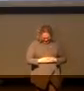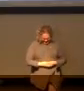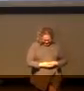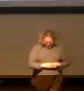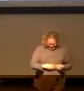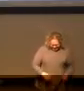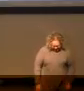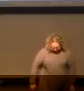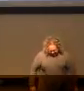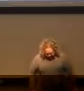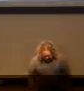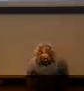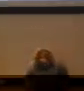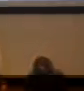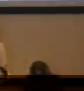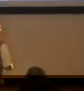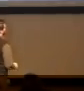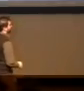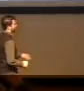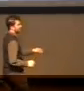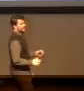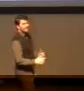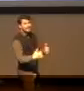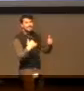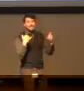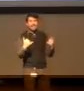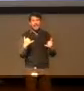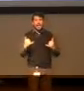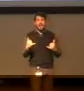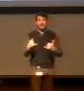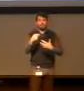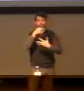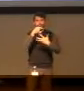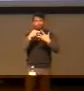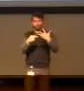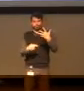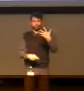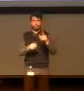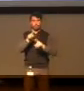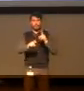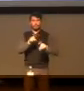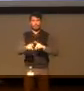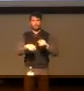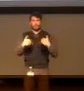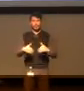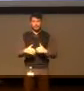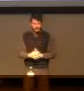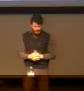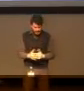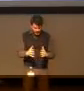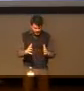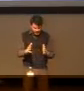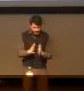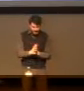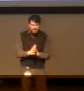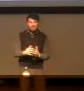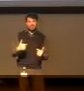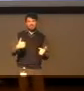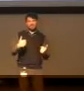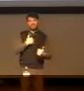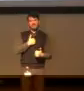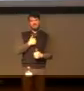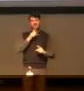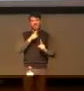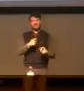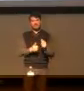So I'll go through a whole set of questions here, and actually I think I can answer most of these,